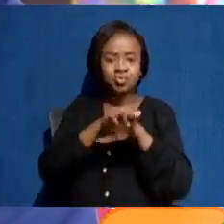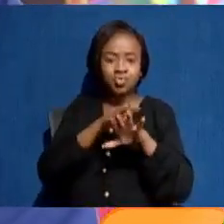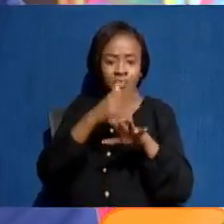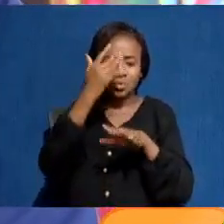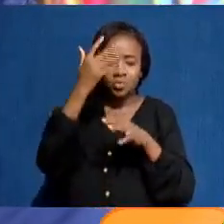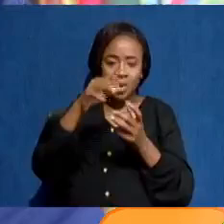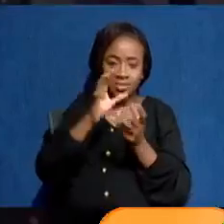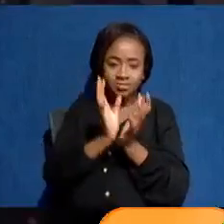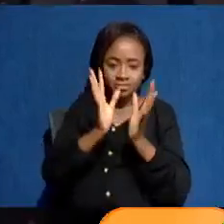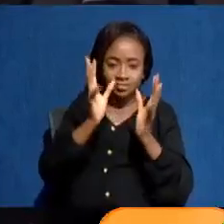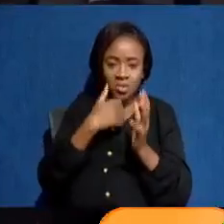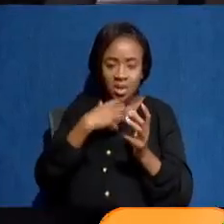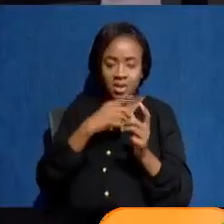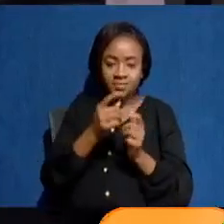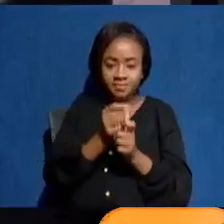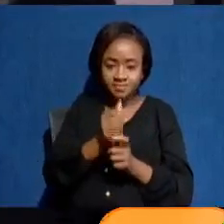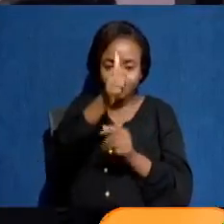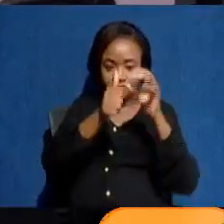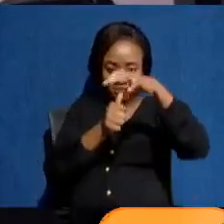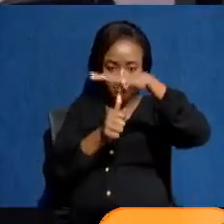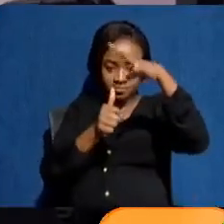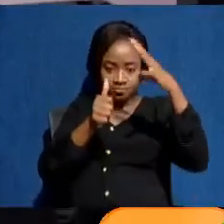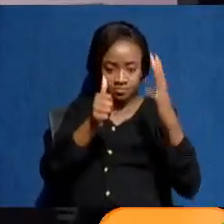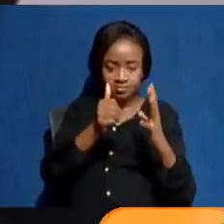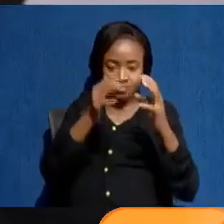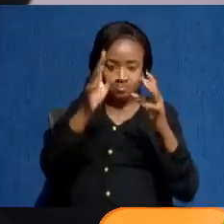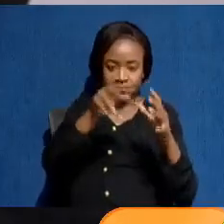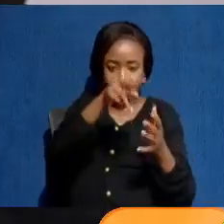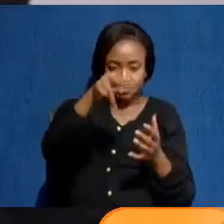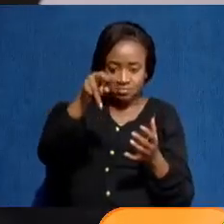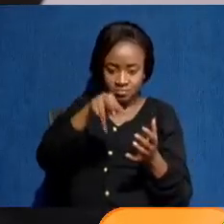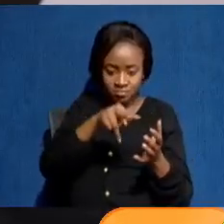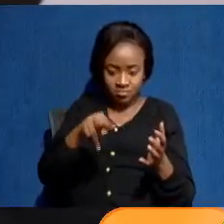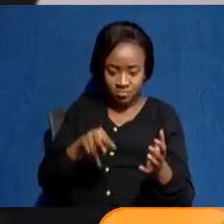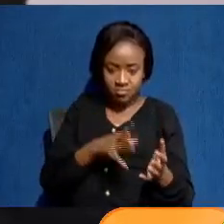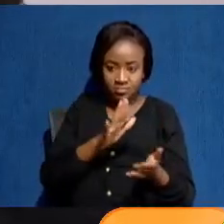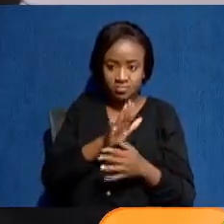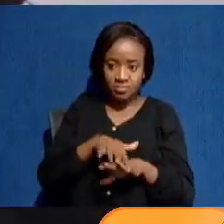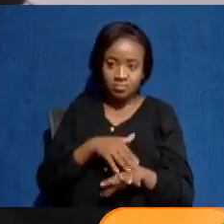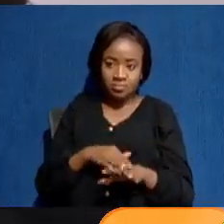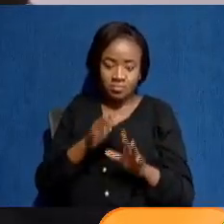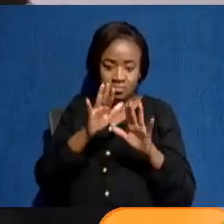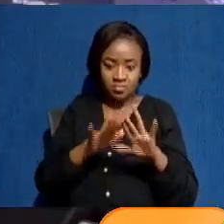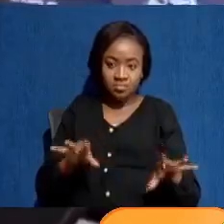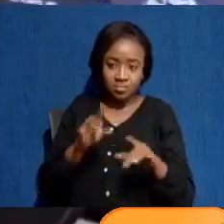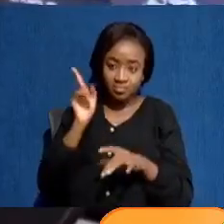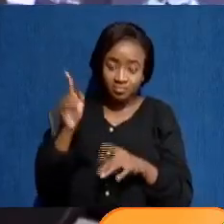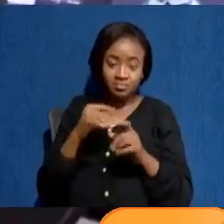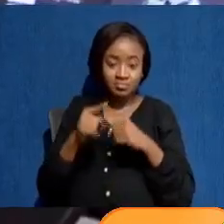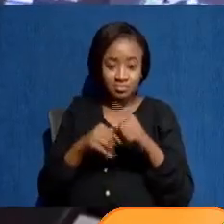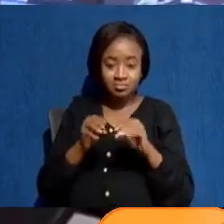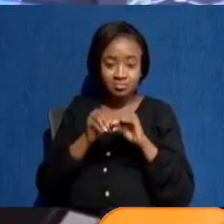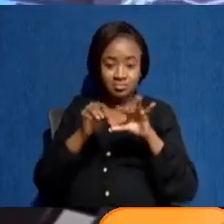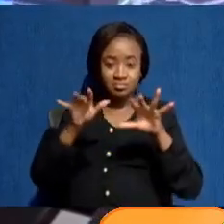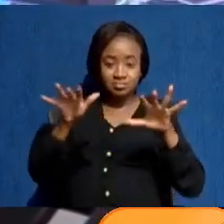drop at the drop site. This happens every few minutes, day or night, rain or shine. Now Zipline is expanding its